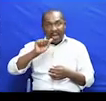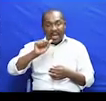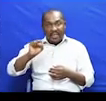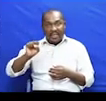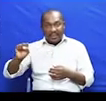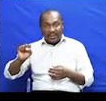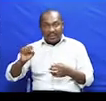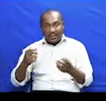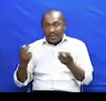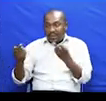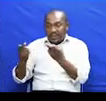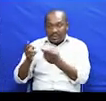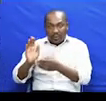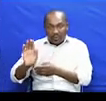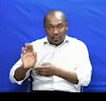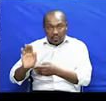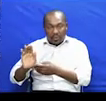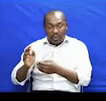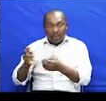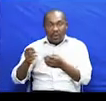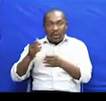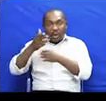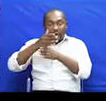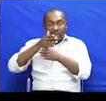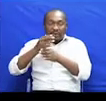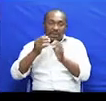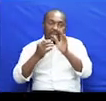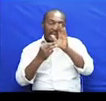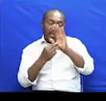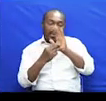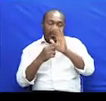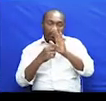is equal to concentration. It was